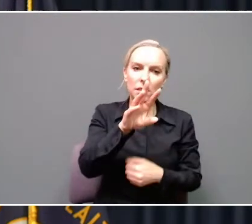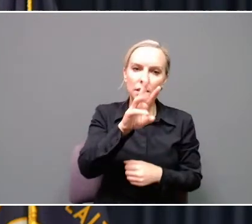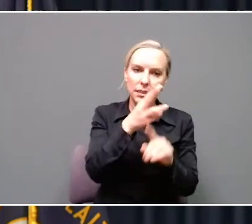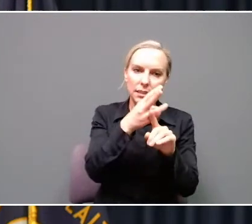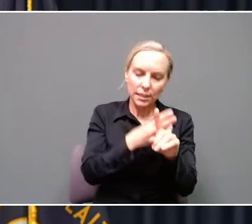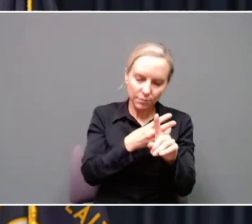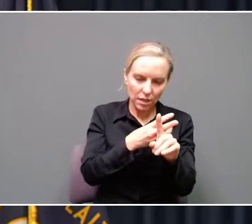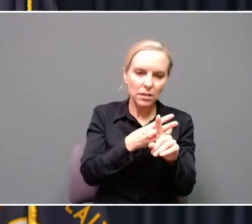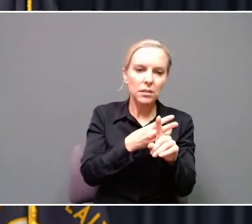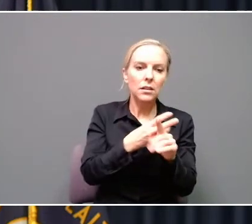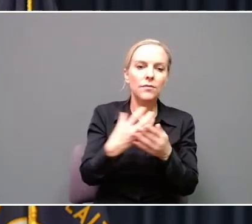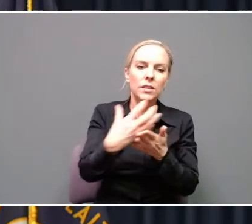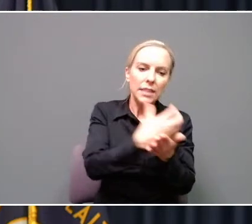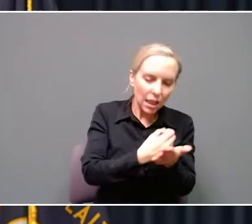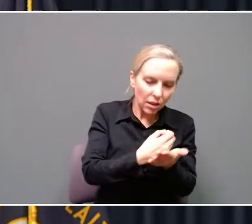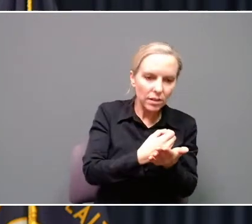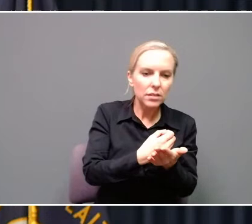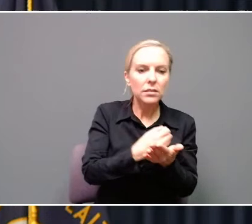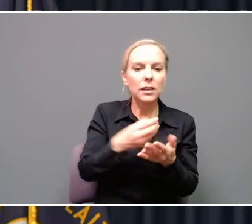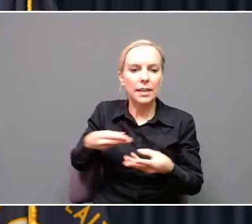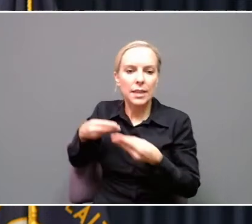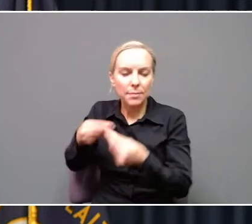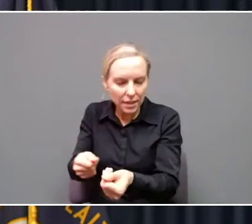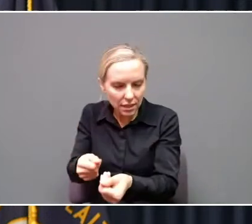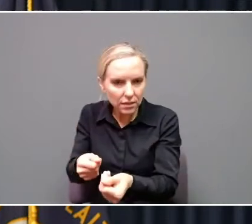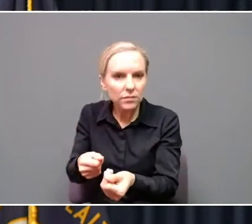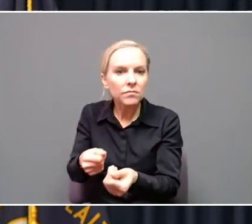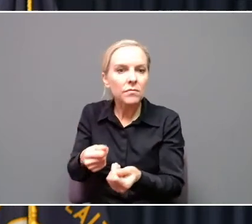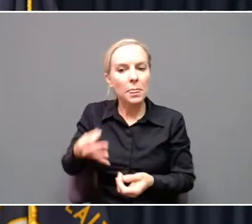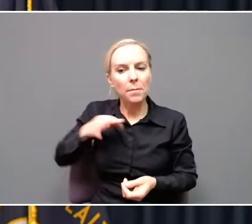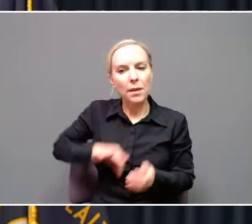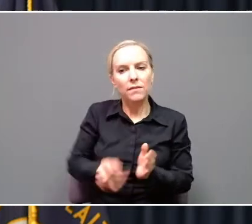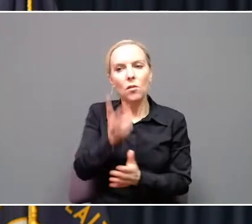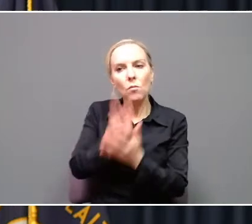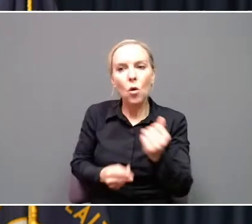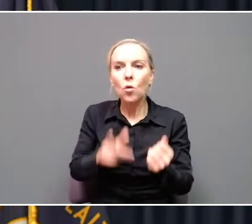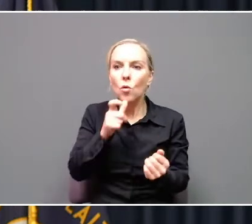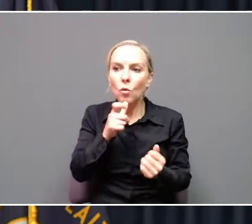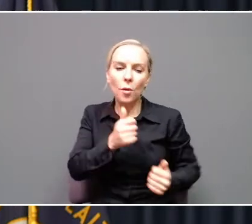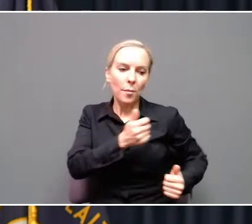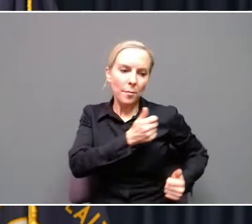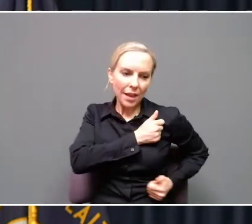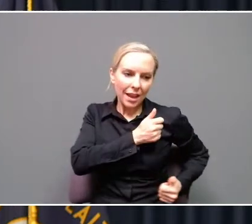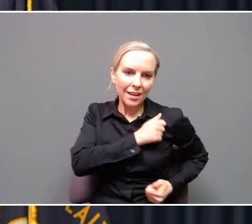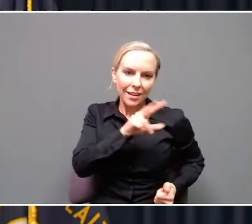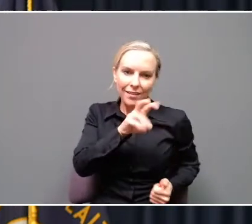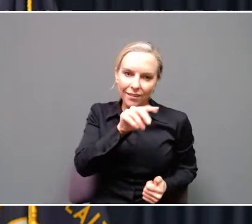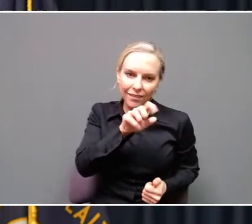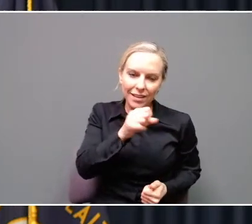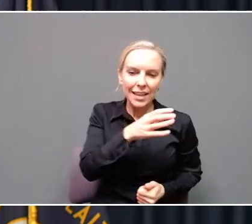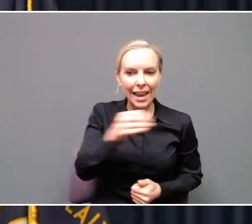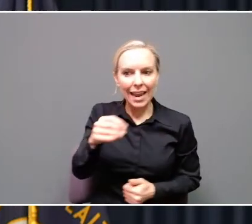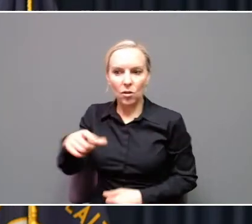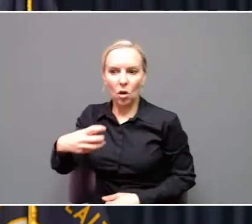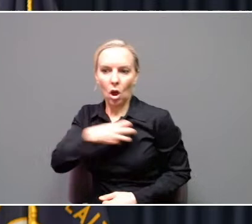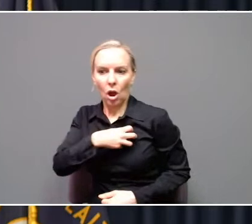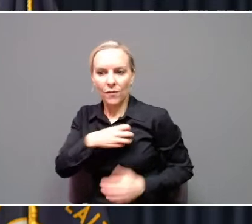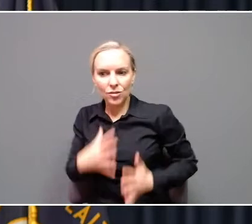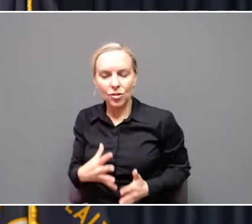of salary and expenses, and it benefits both our veterans and law enforcement at a time when we see too few